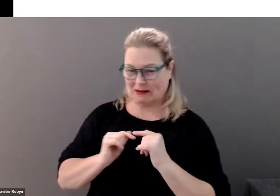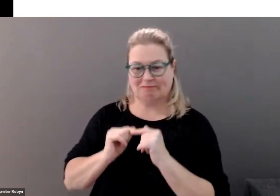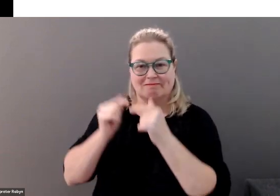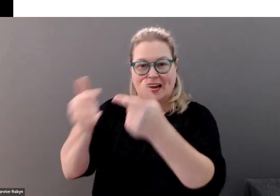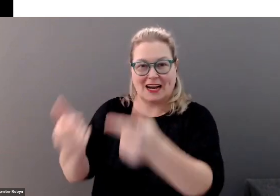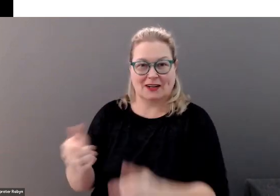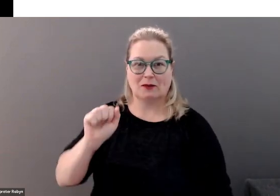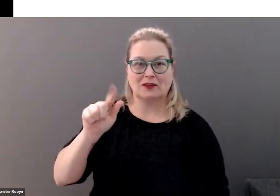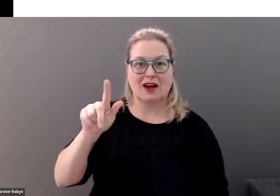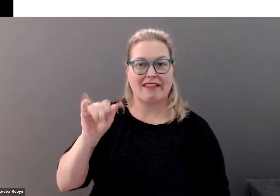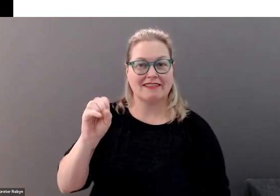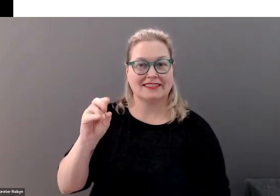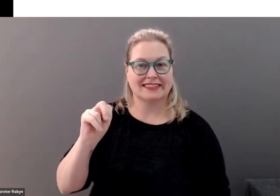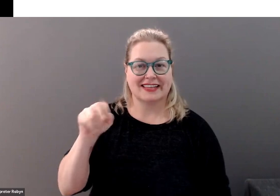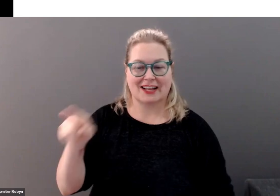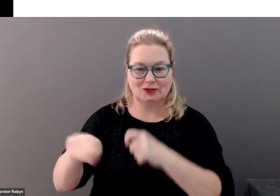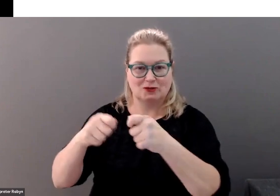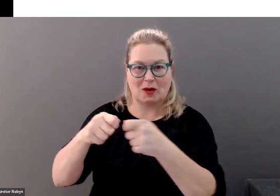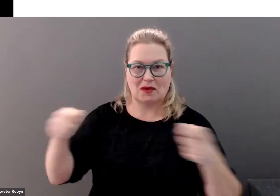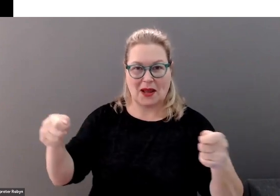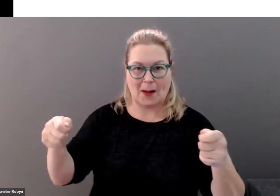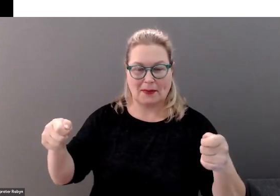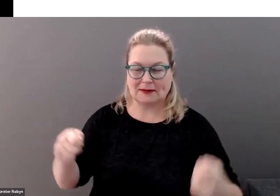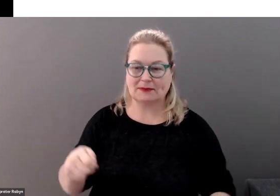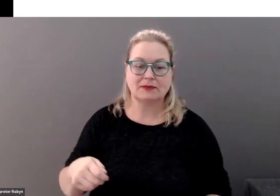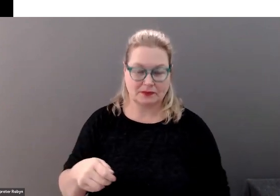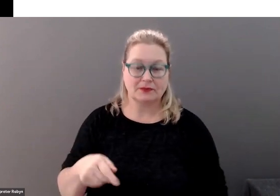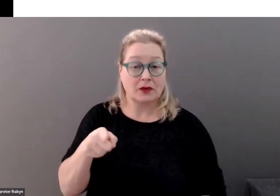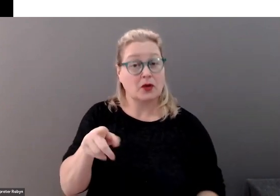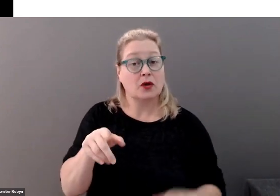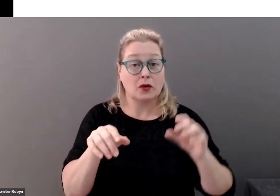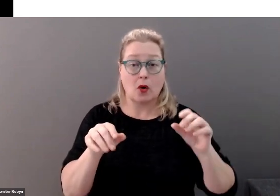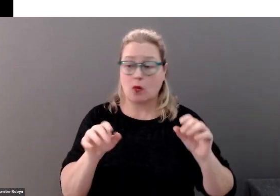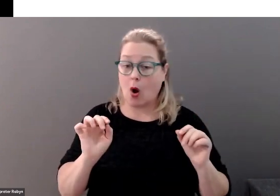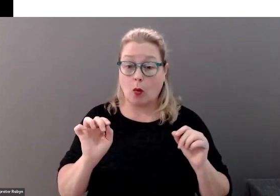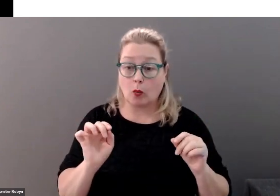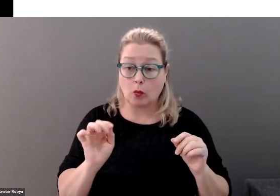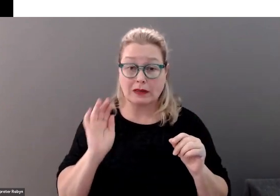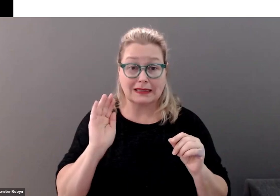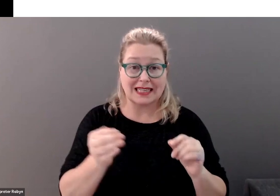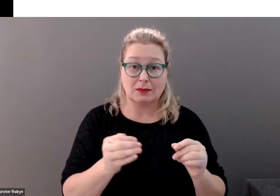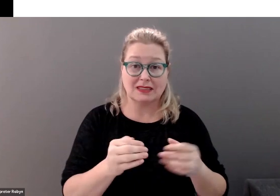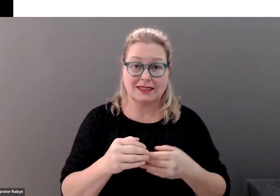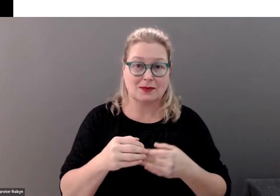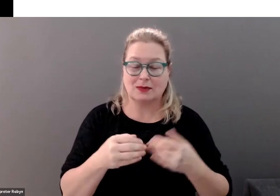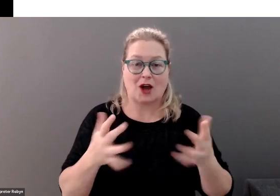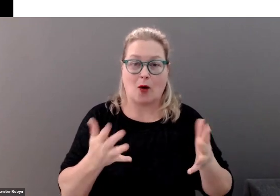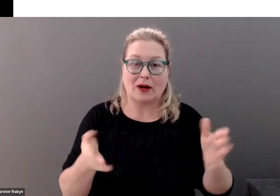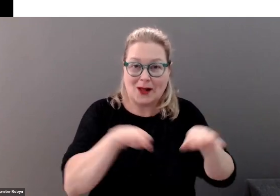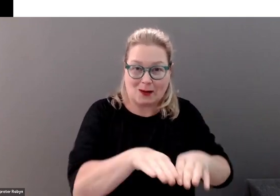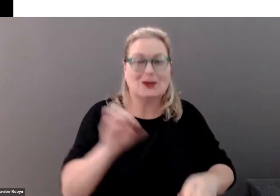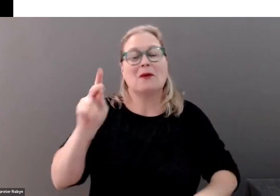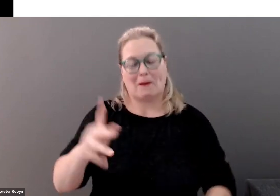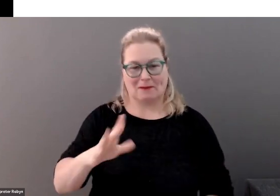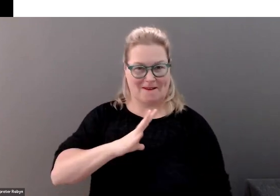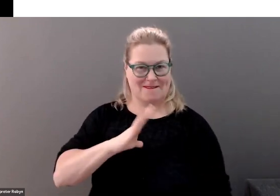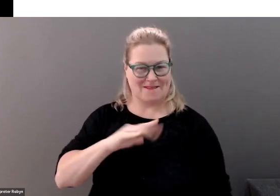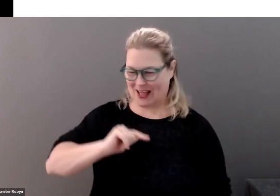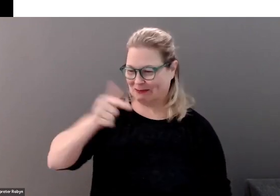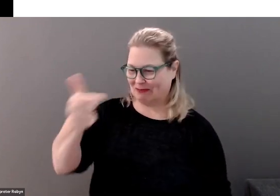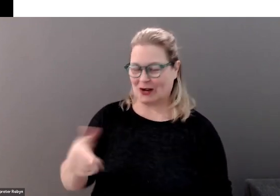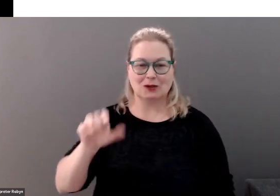please. You can find information about, oh, it looks like it's closed. Okay, let me hand it back over to Allison. Thank